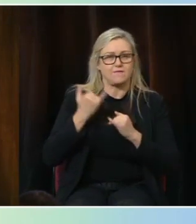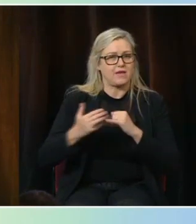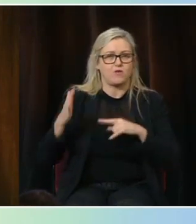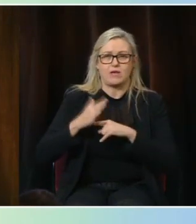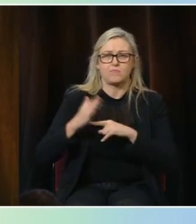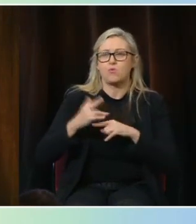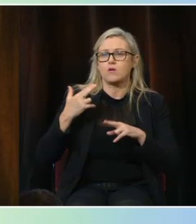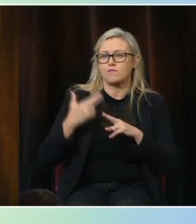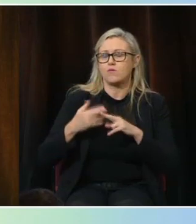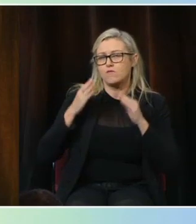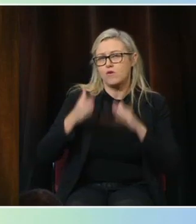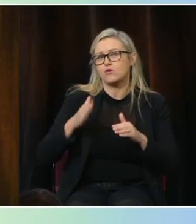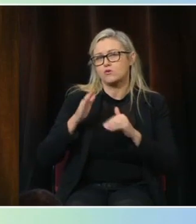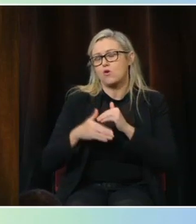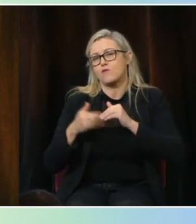again